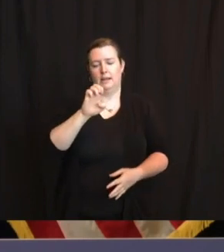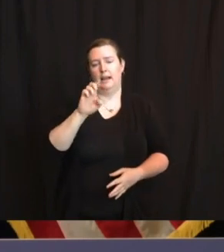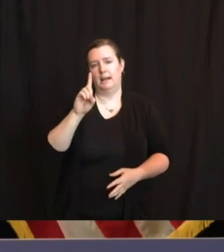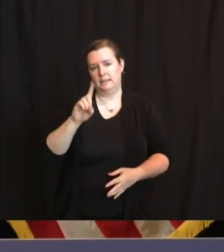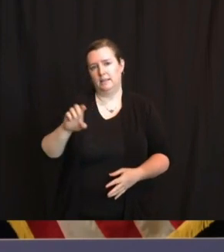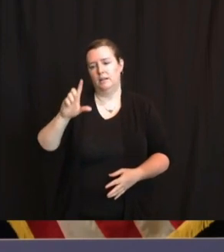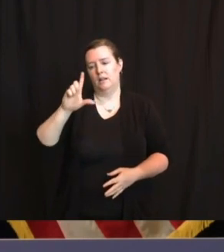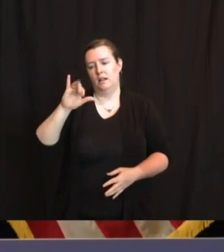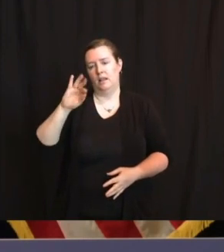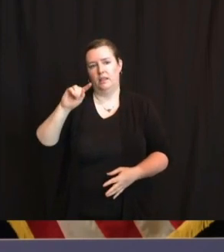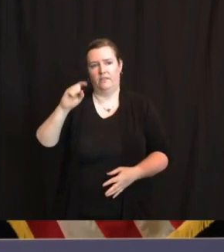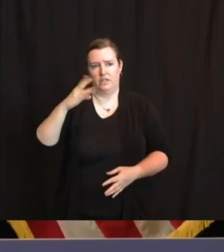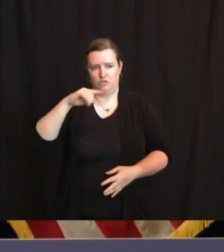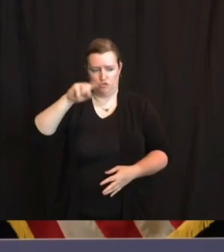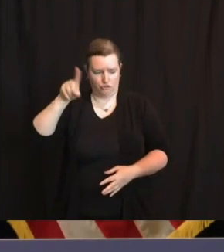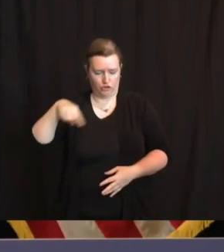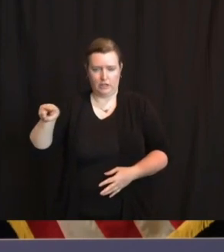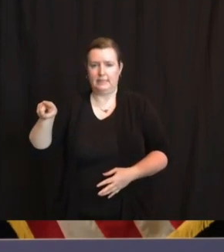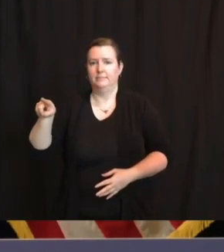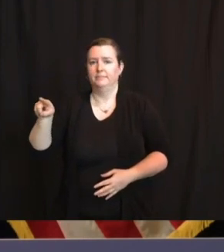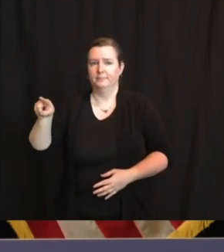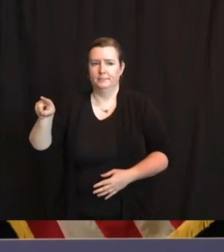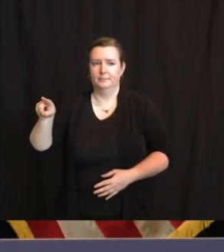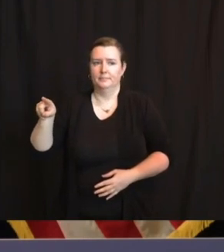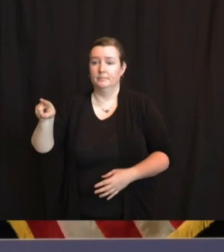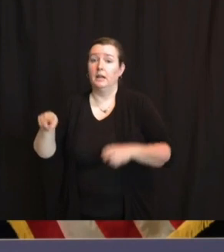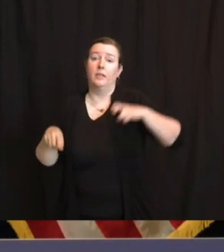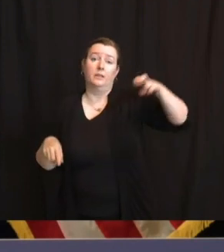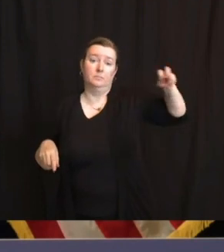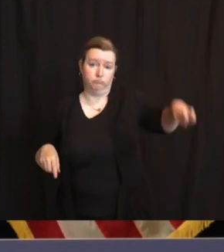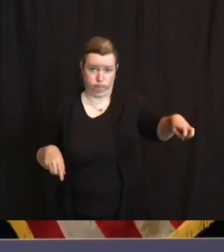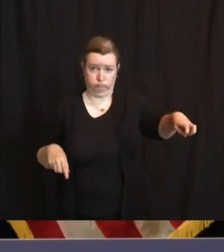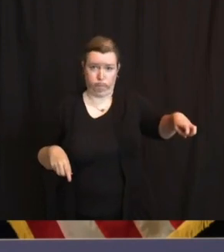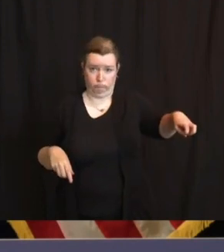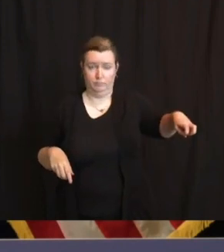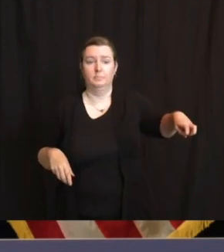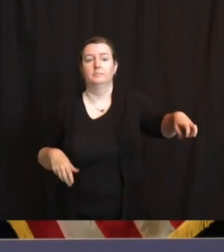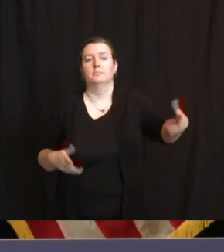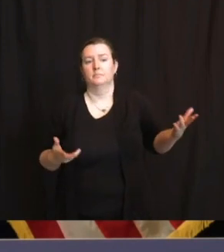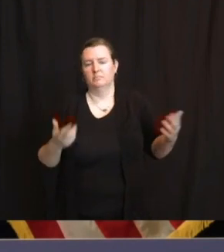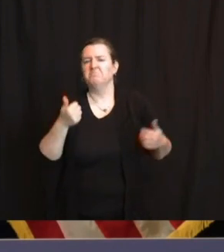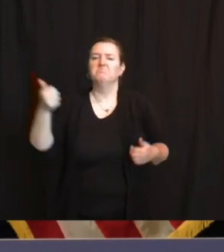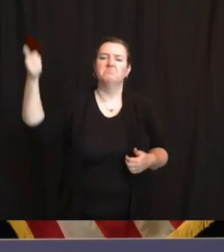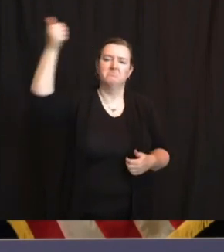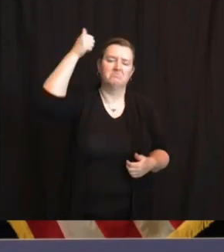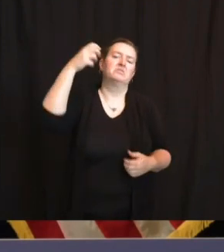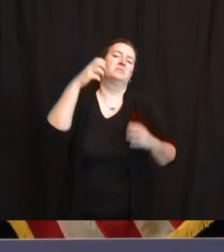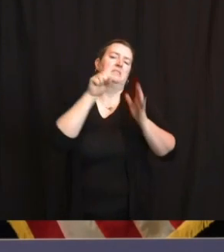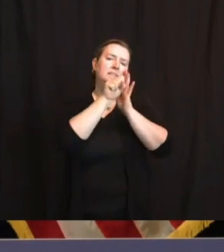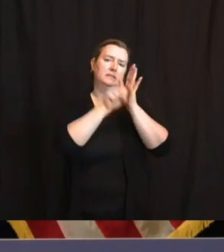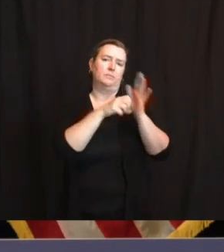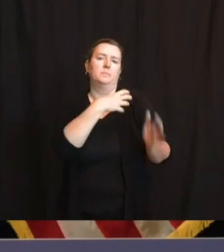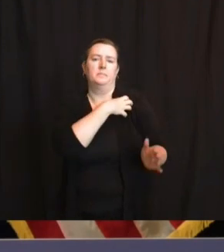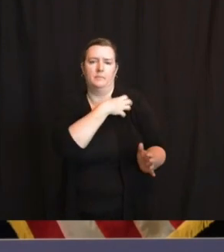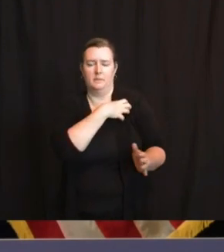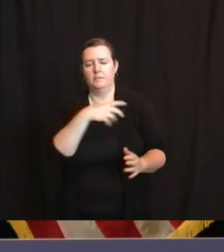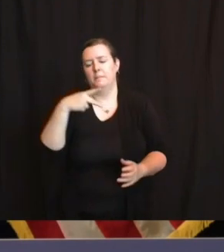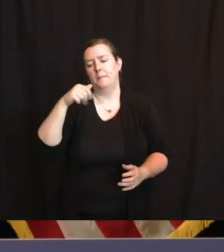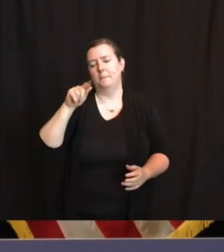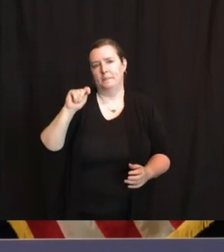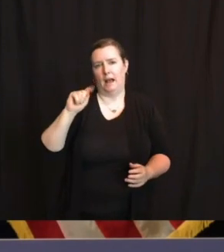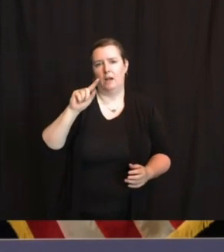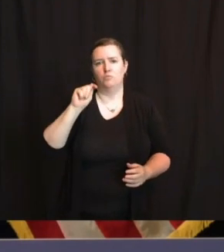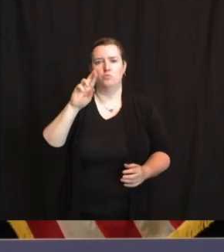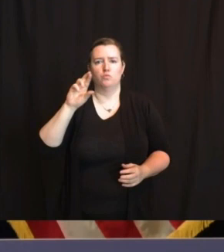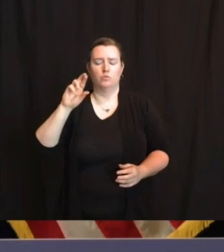always. Guy to my left, who you all know, the Superintendent of the State Police, Colonel Pat Callahan. Pat, as always. Director of the Office of Homeland Security